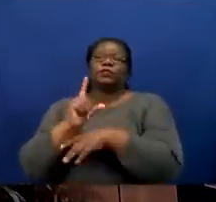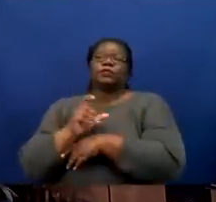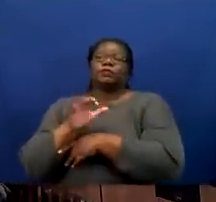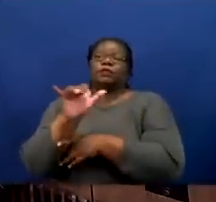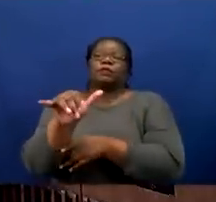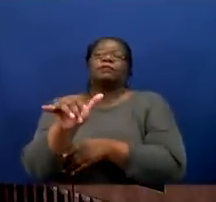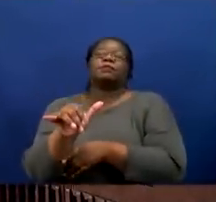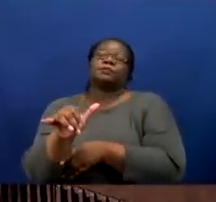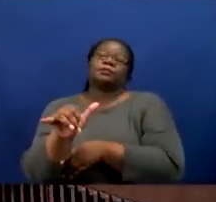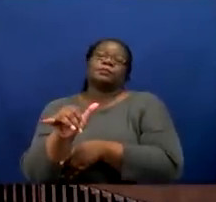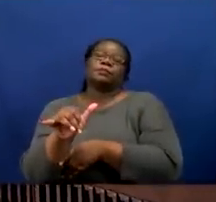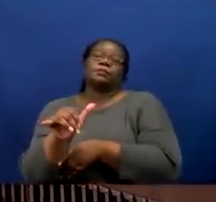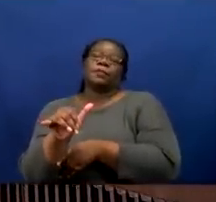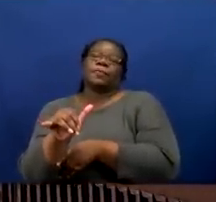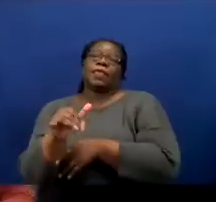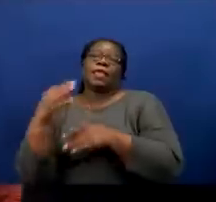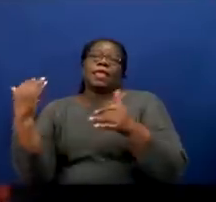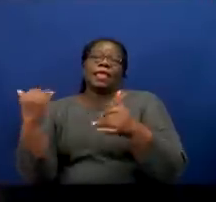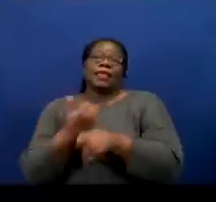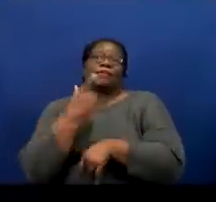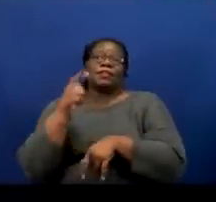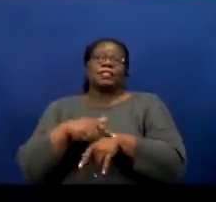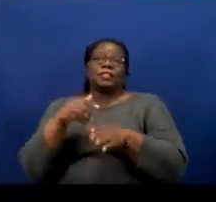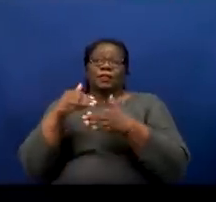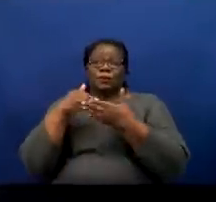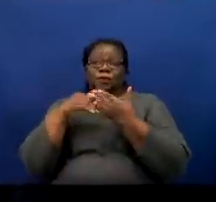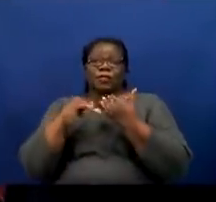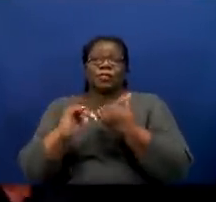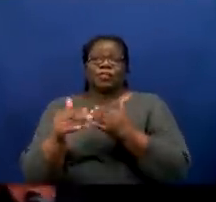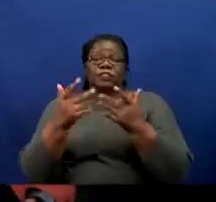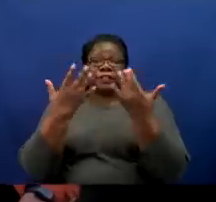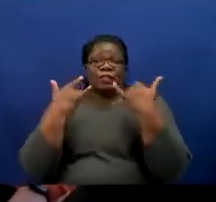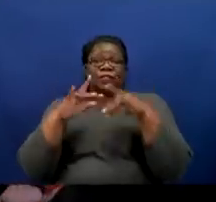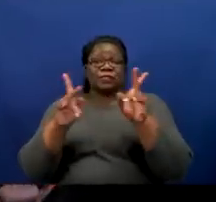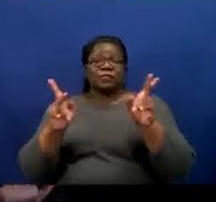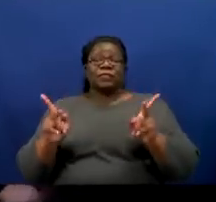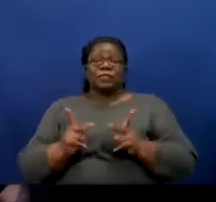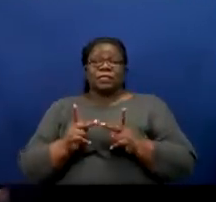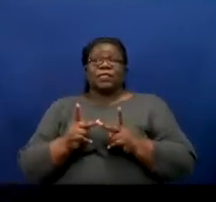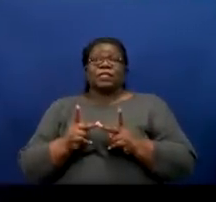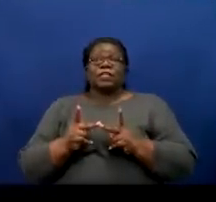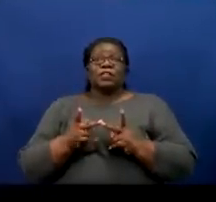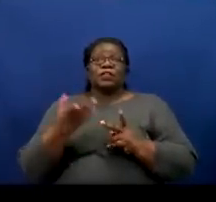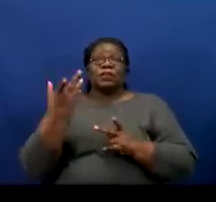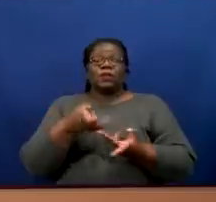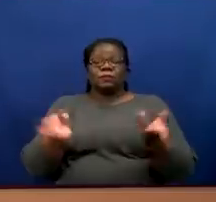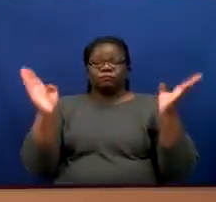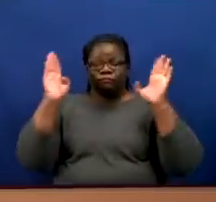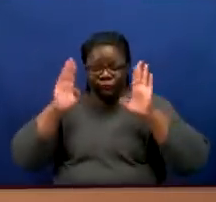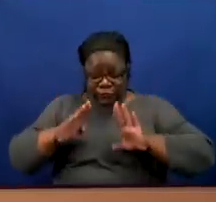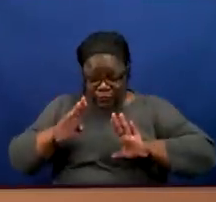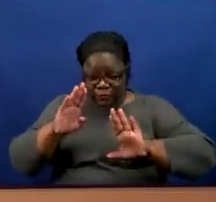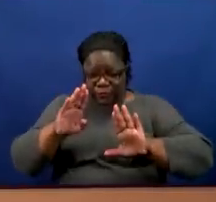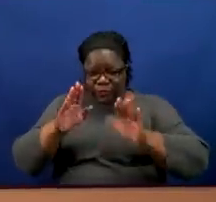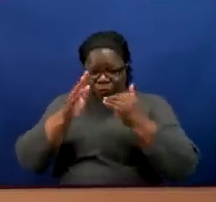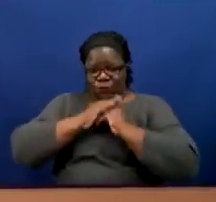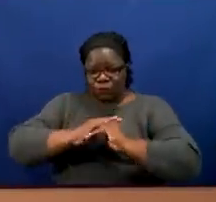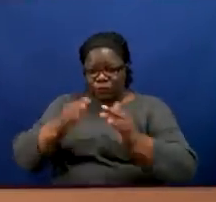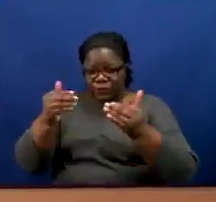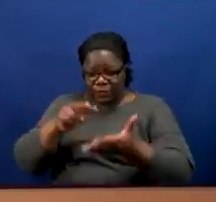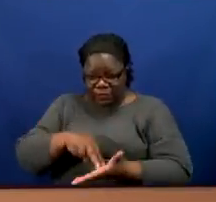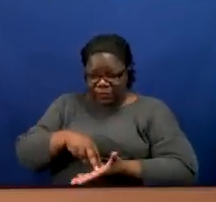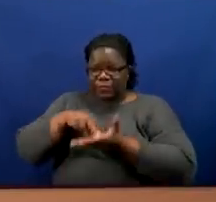forever. Every time you come into the cathedral, there ought to be an interplay between falling down and worshiping and getting up and telling him thank